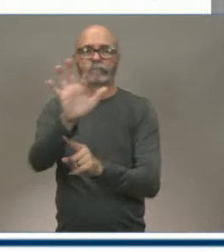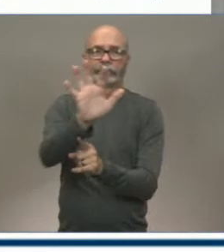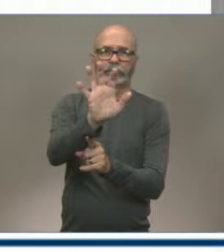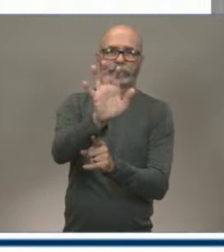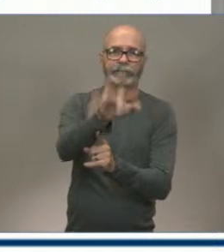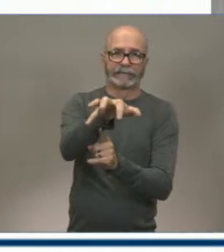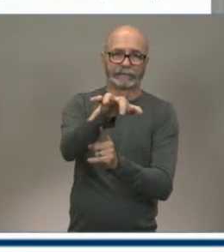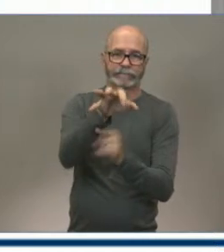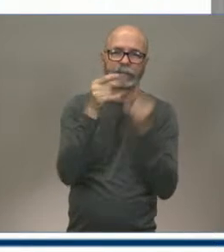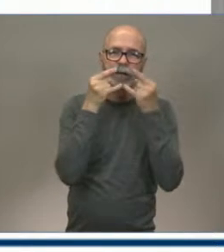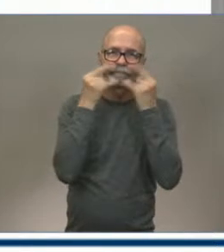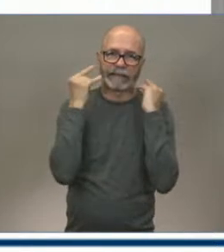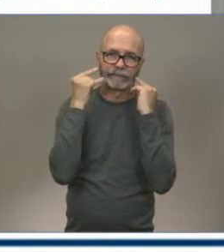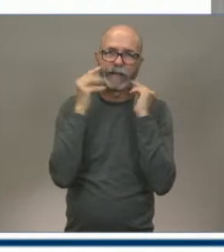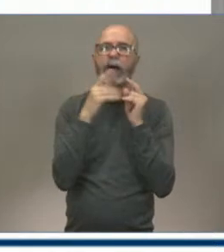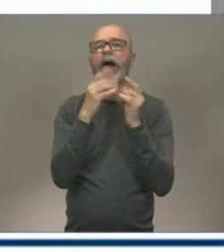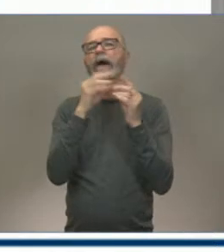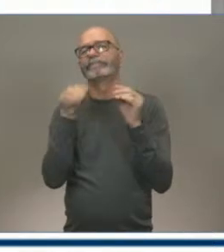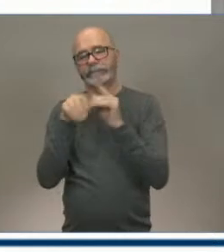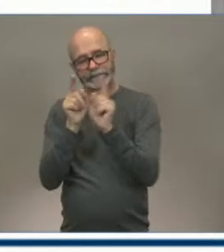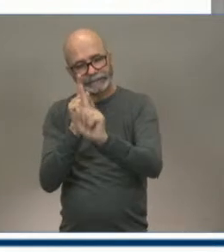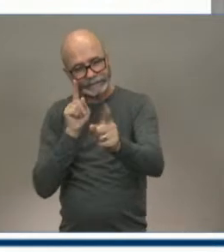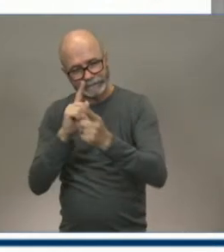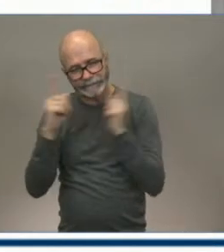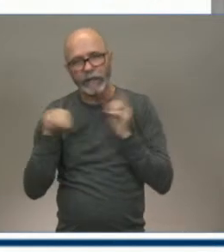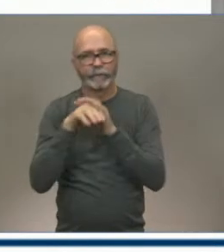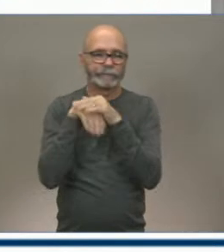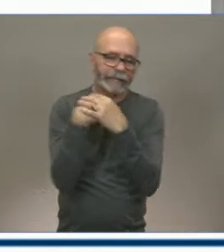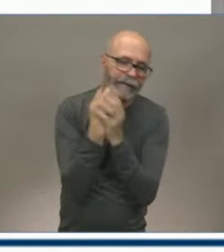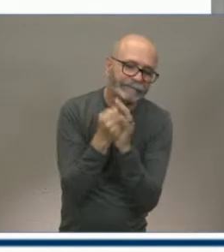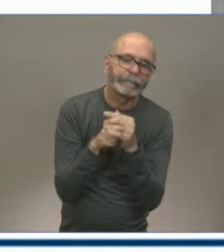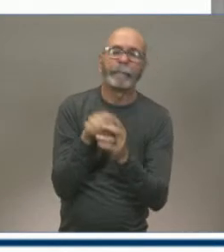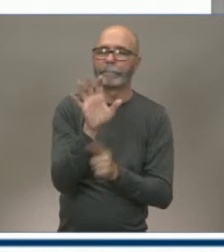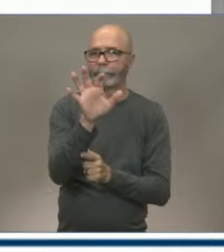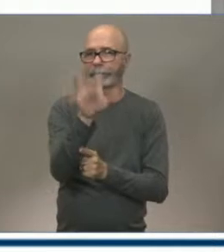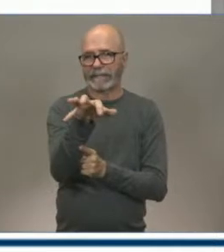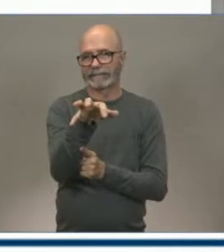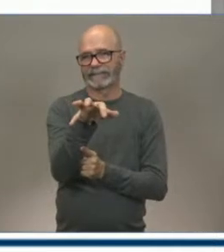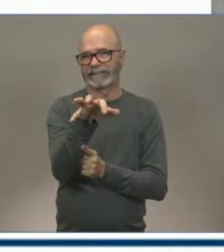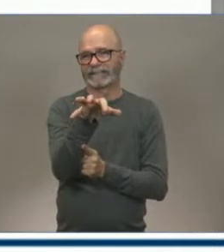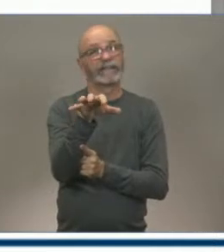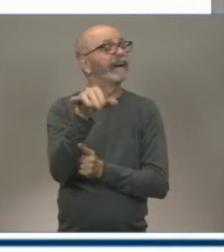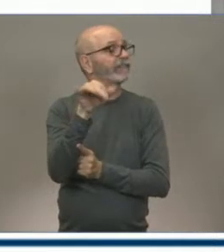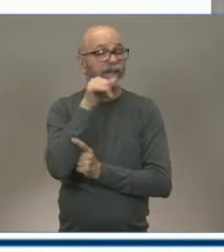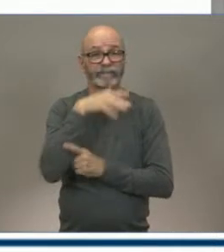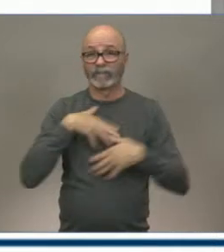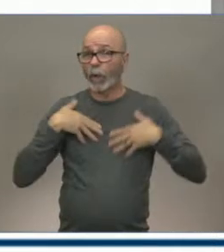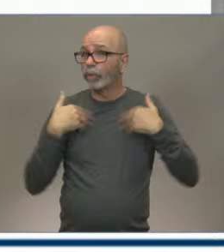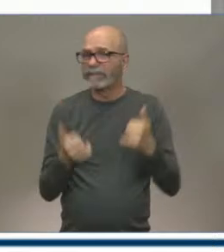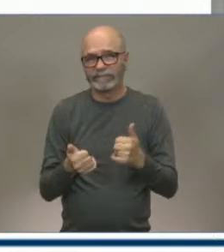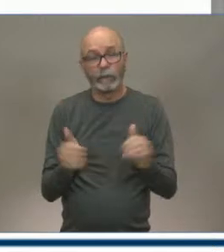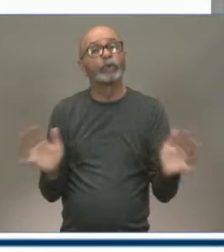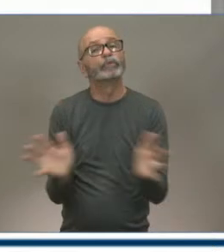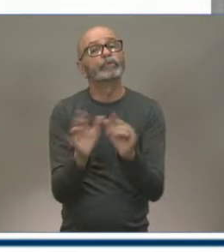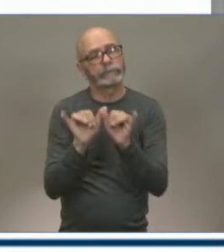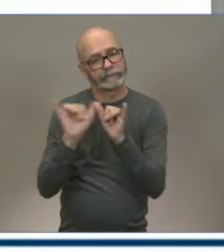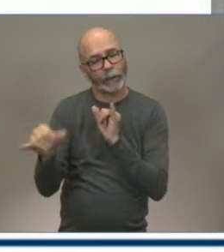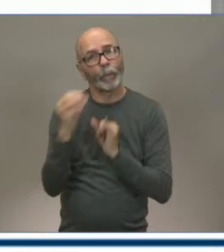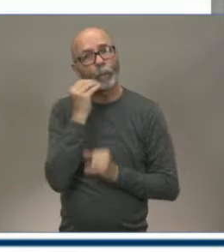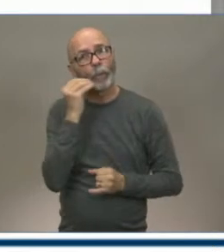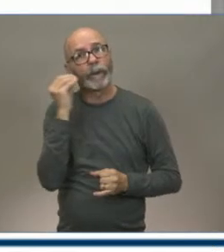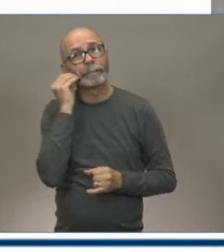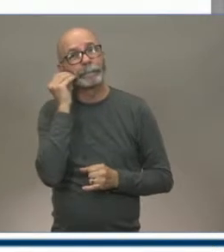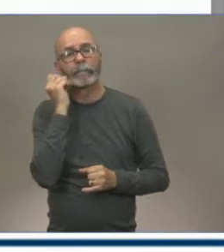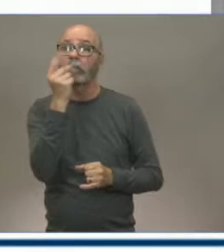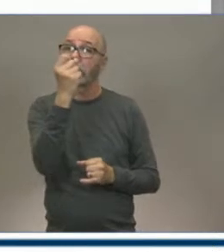feeling well. The vaccination program is rolling out. That will continue as long as vaccine keeps arriving. I